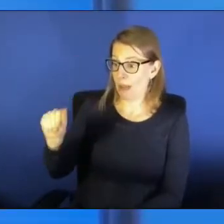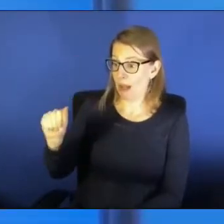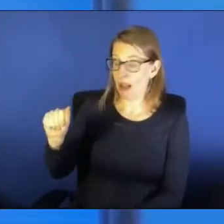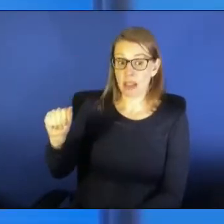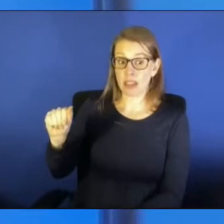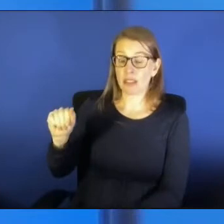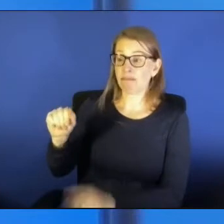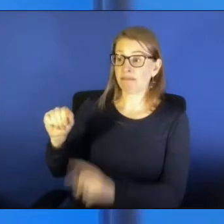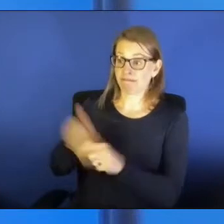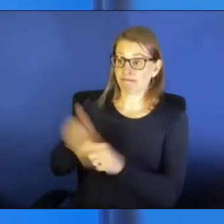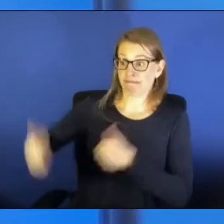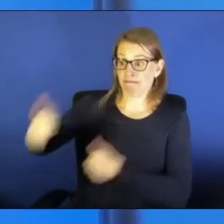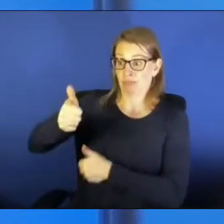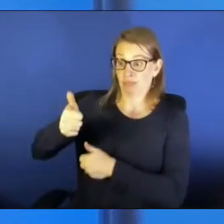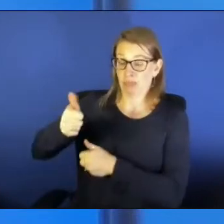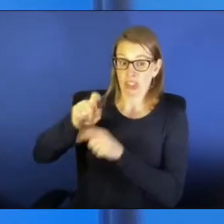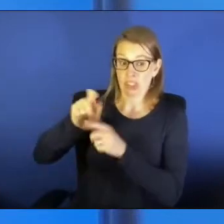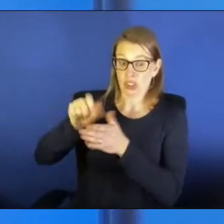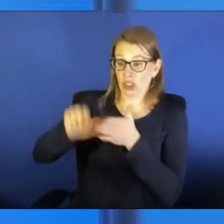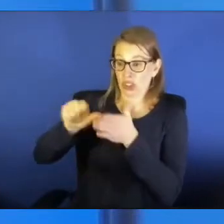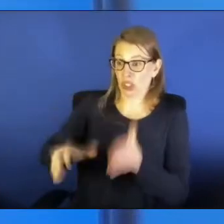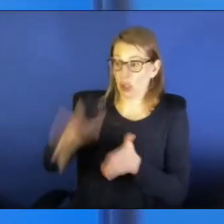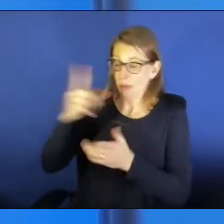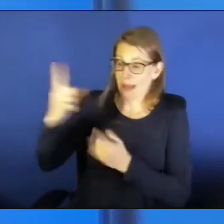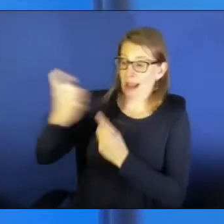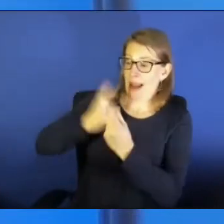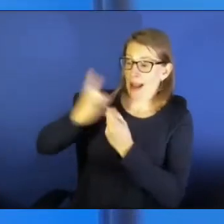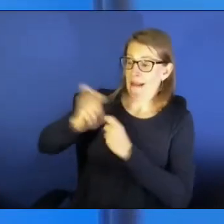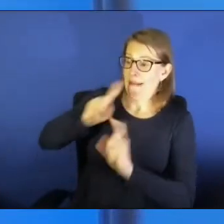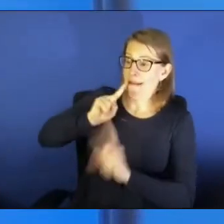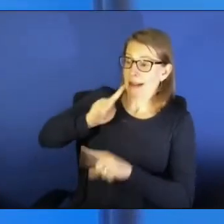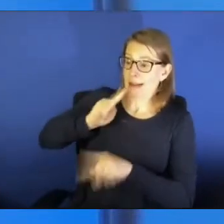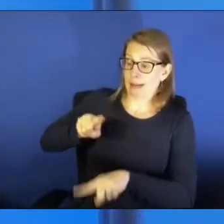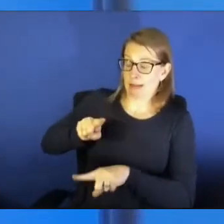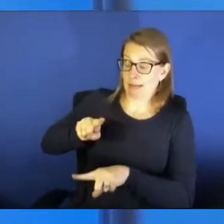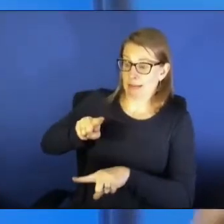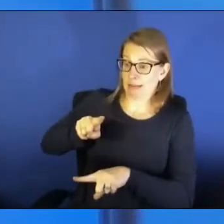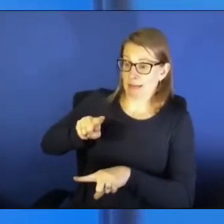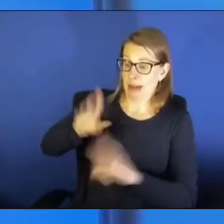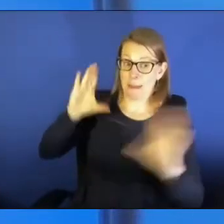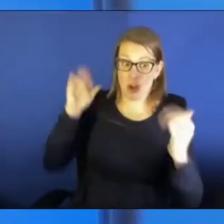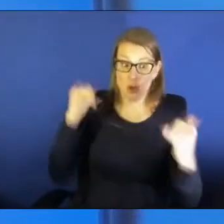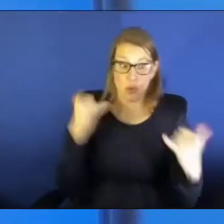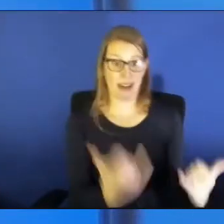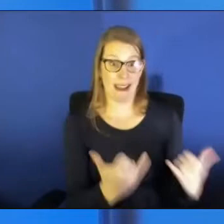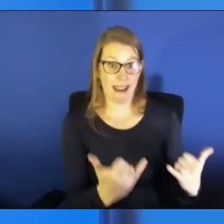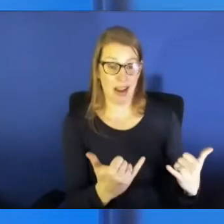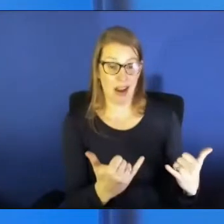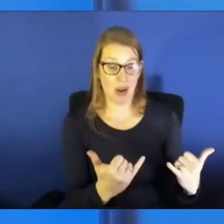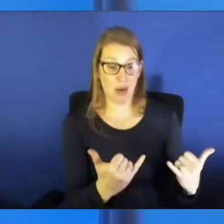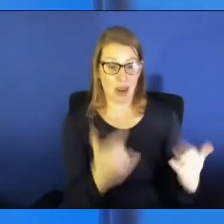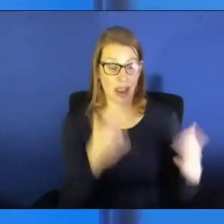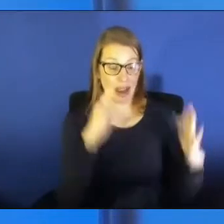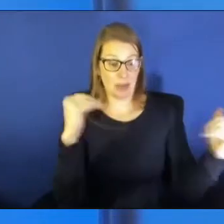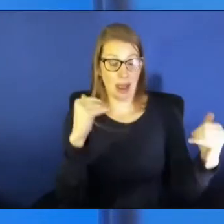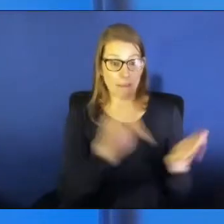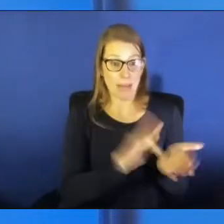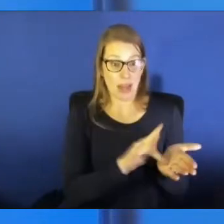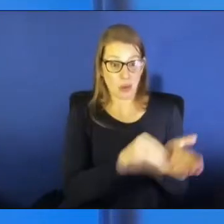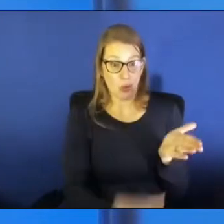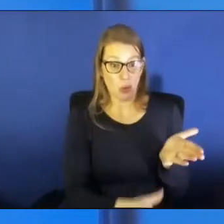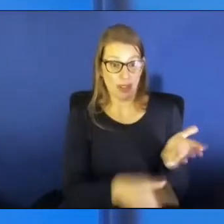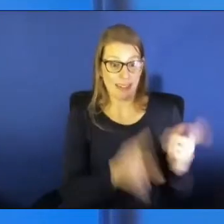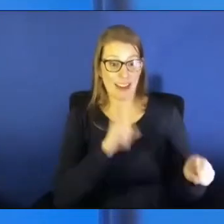it, the answers to those questions then and the answers to the questions that I expect our medical students to give me now